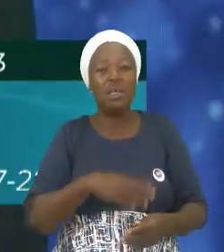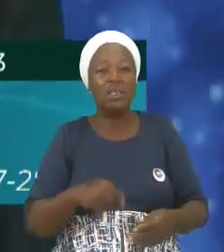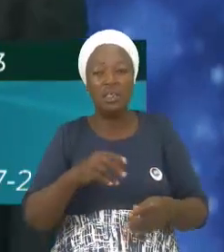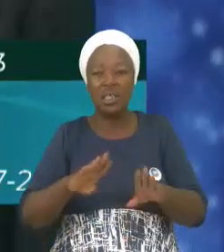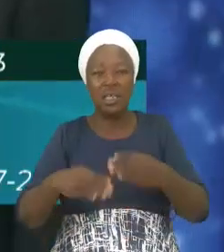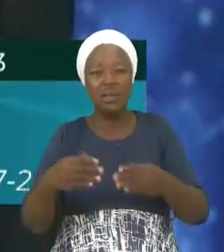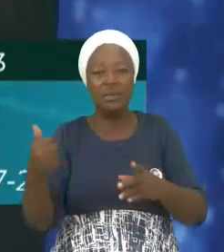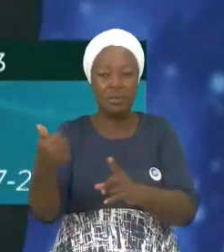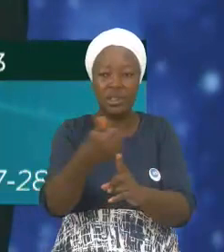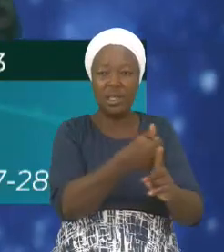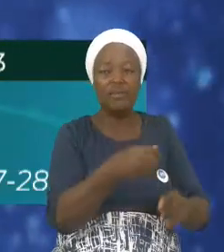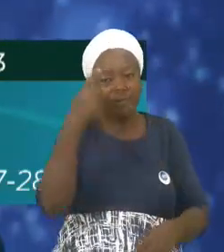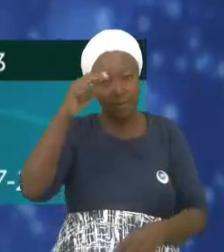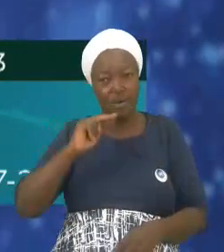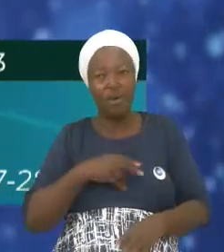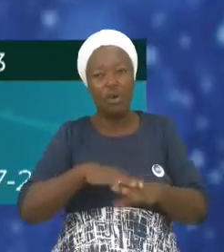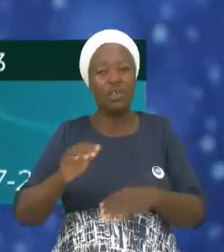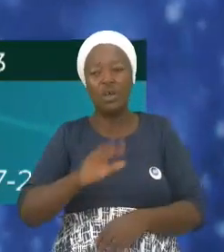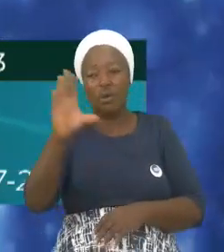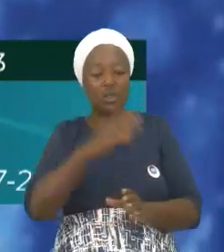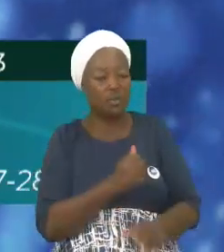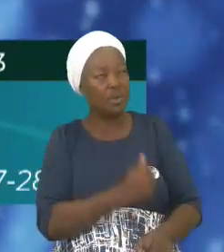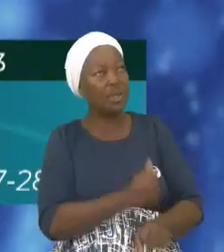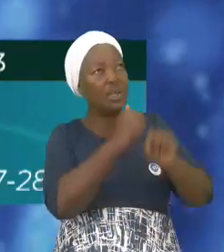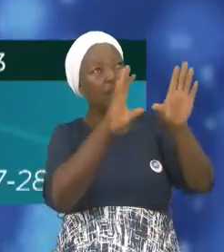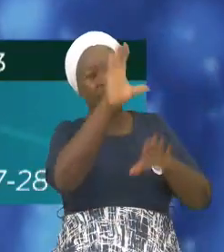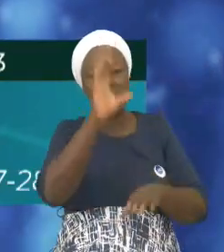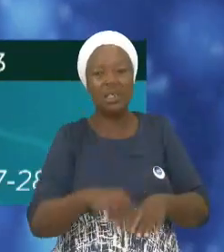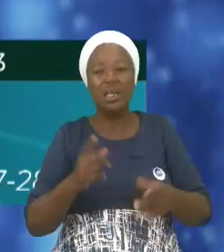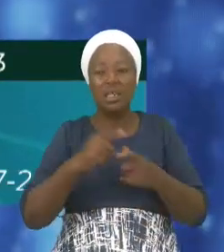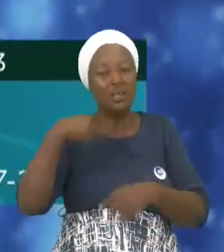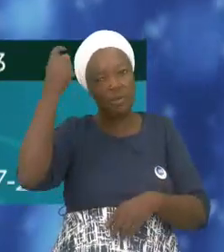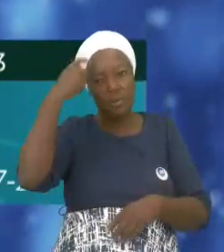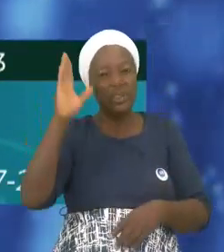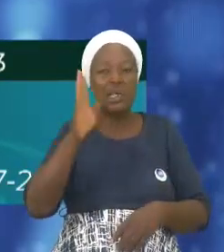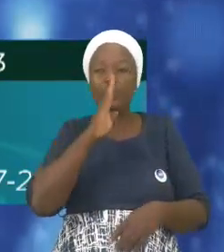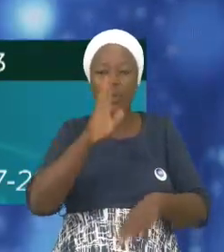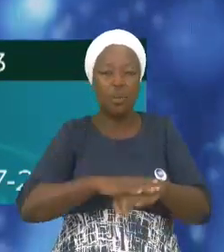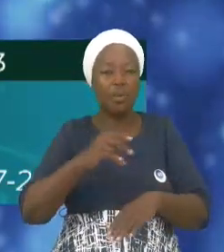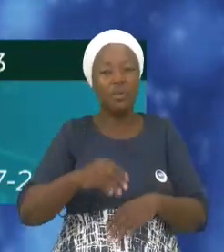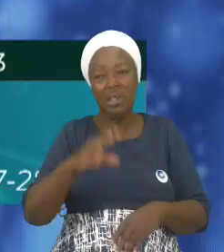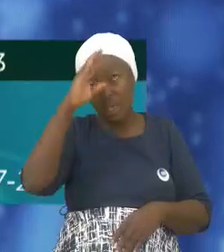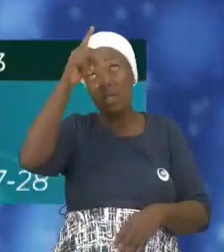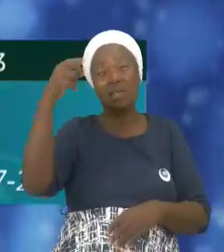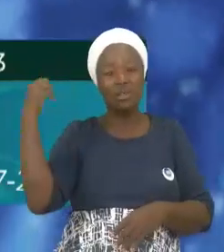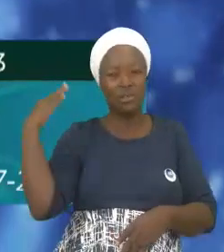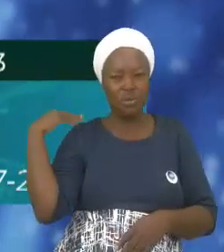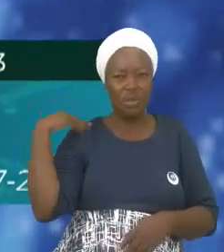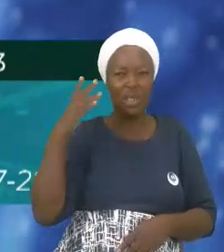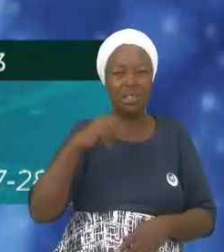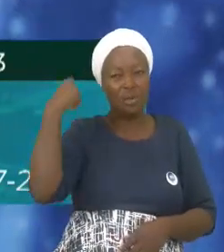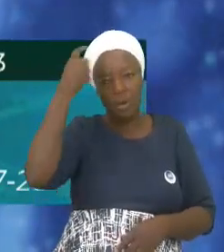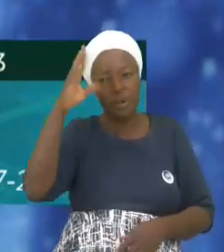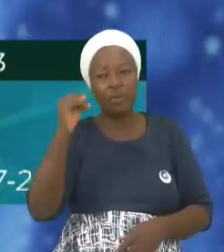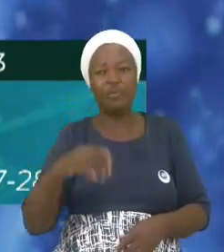himself for us on the cross of Calvary, and the government shall be upon his shoulder." The government of your life, the government